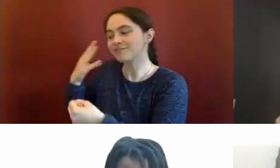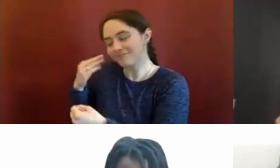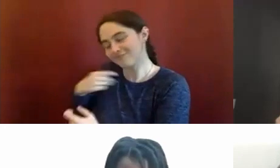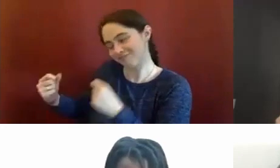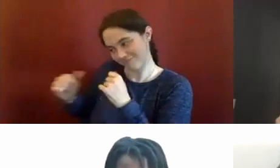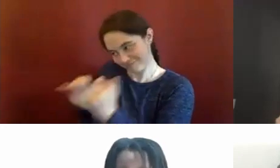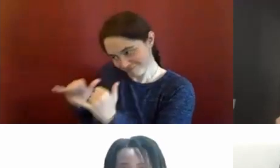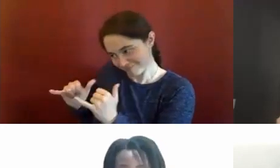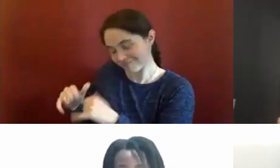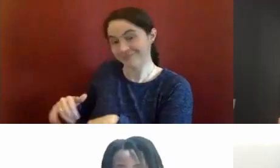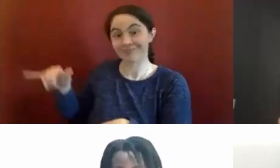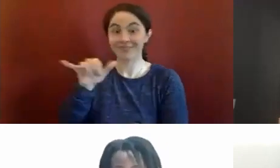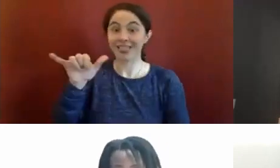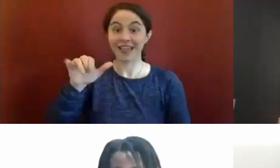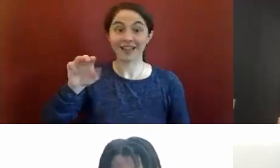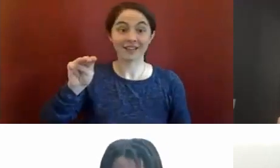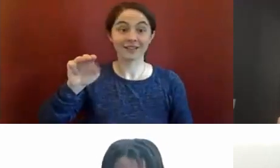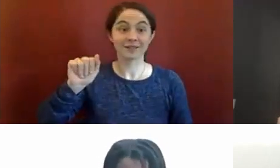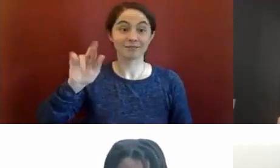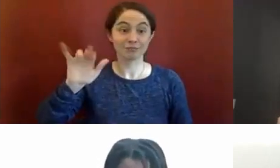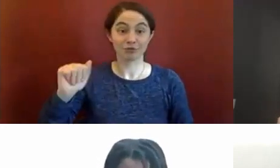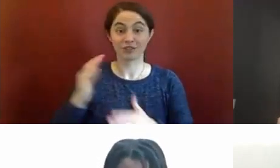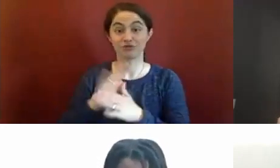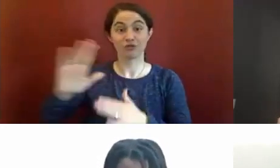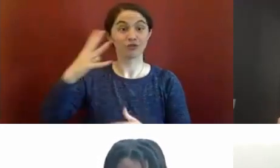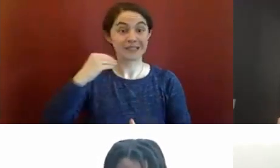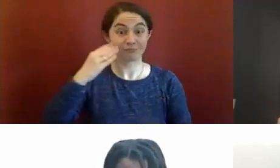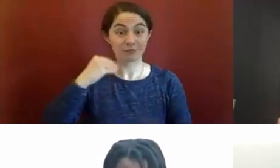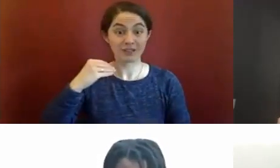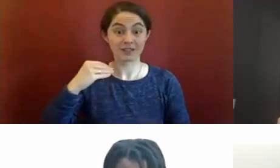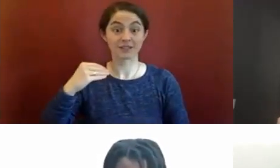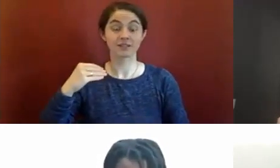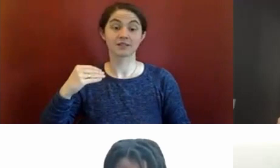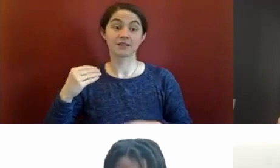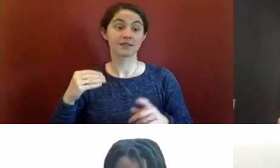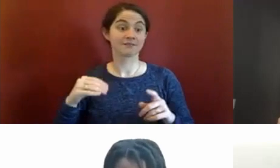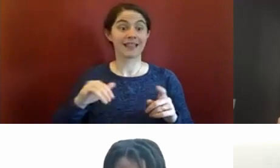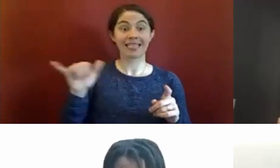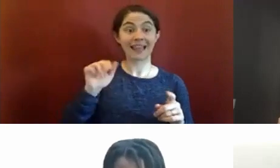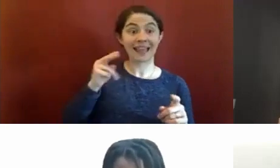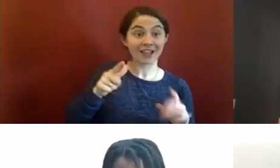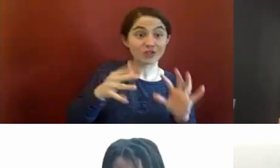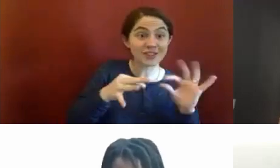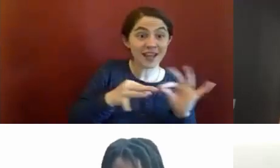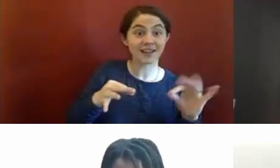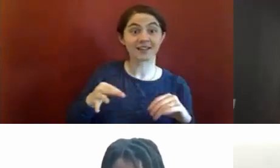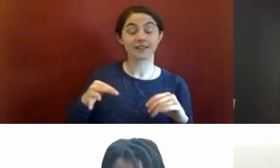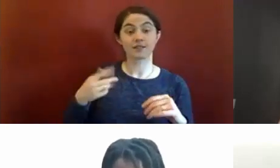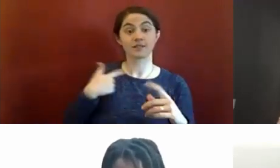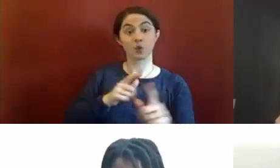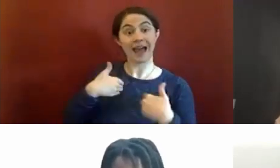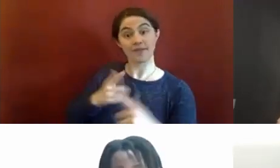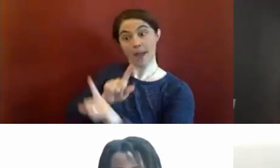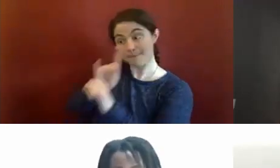Maria shared her experience, to say, it's hard, you're gonna make it, and here I am as a support. Because sometimes our parents they don't